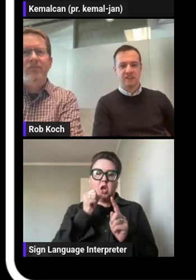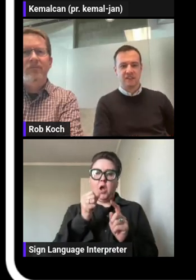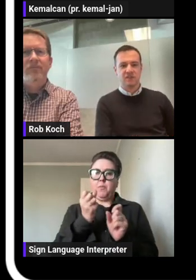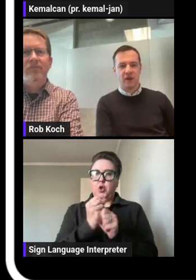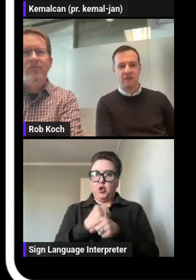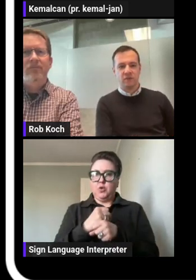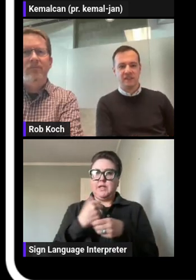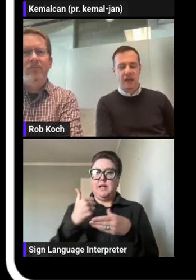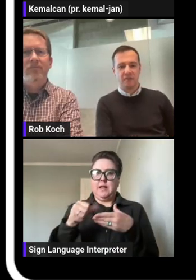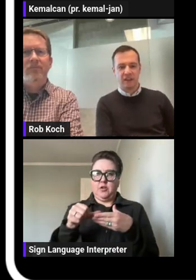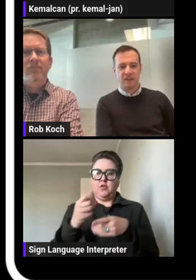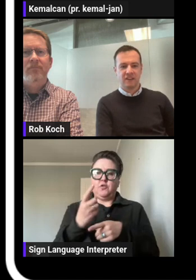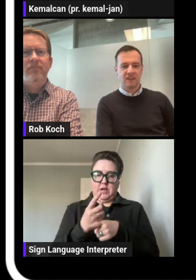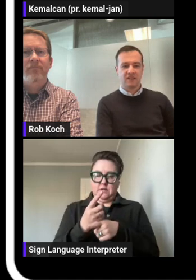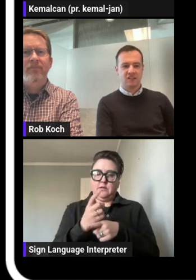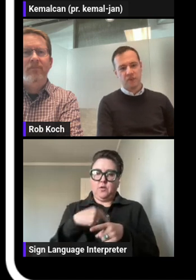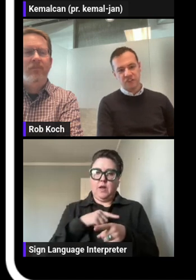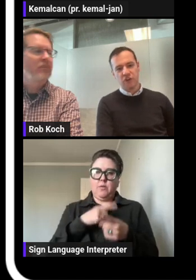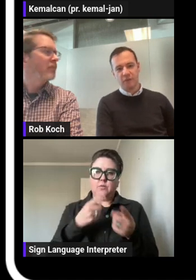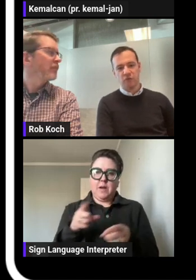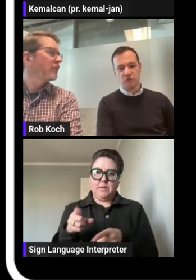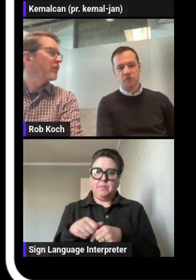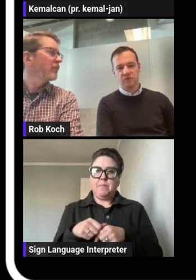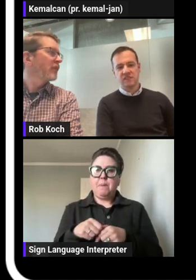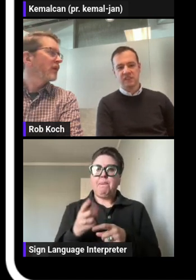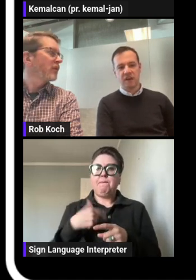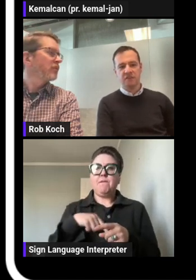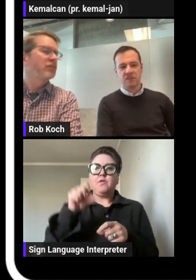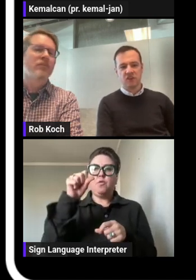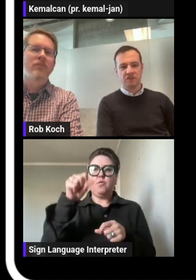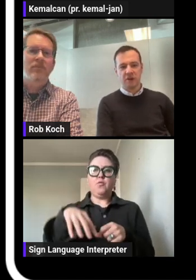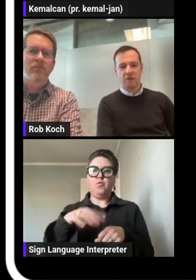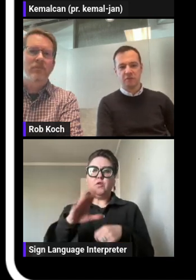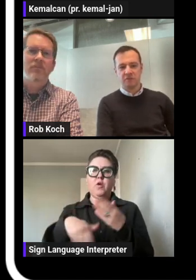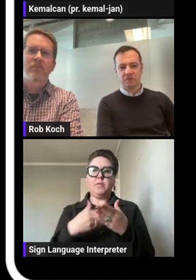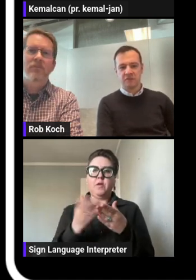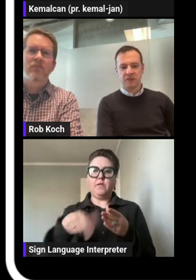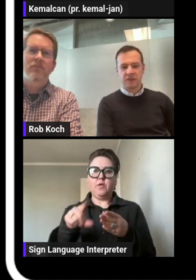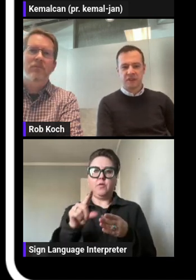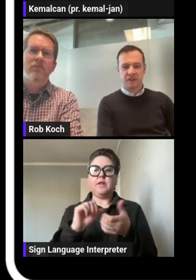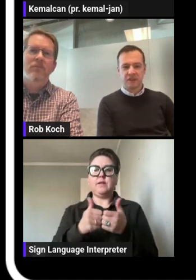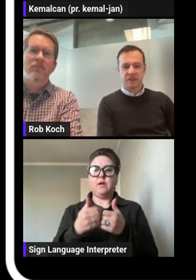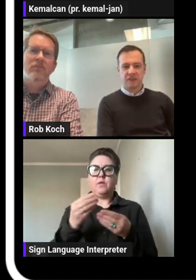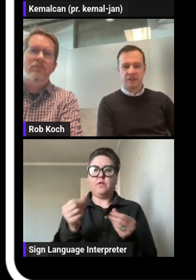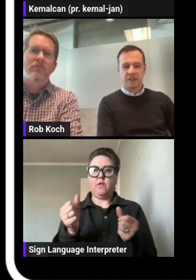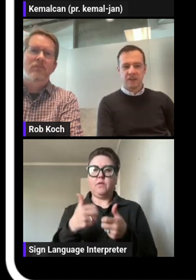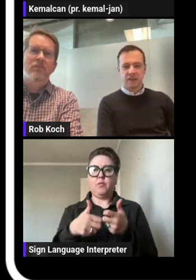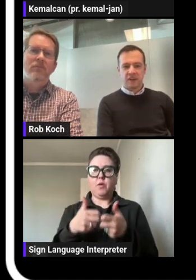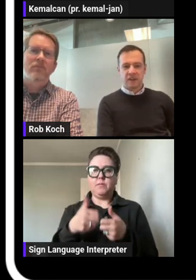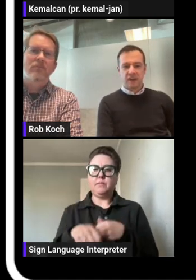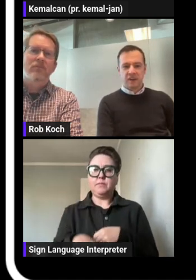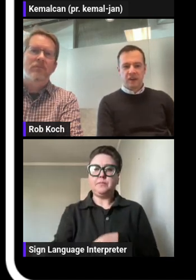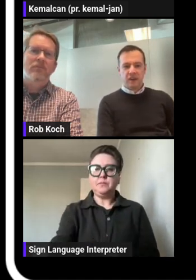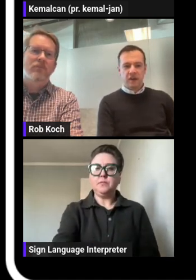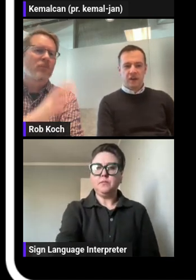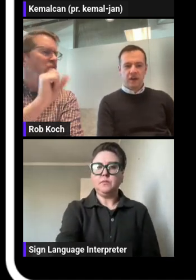between letters. This is what was happening. So we dropped those. This is how we solve the problem.